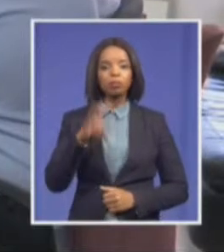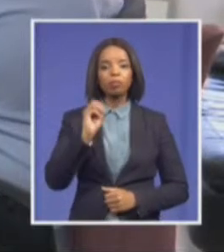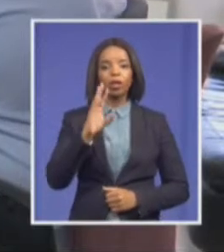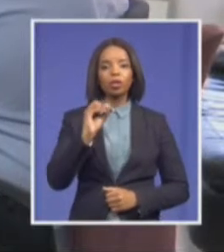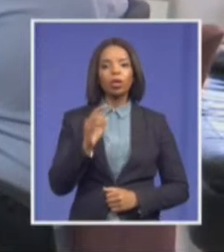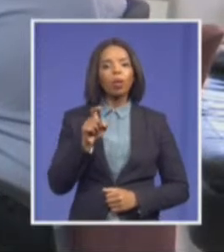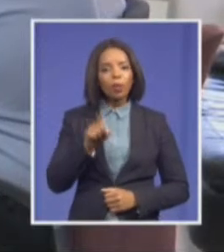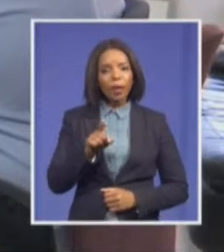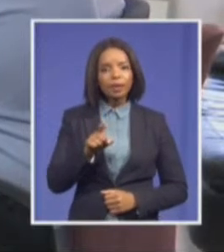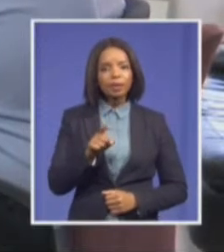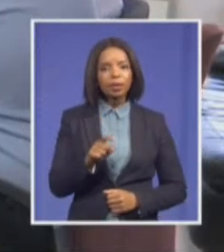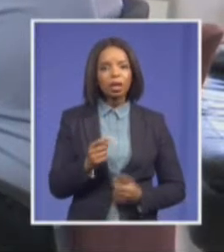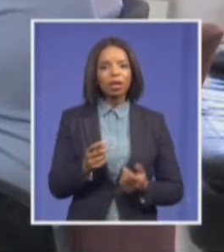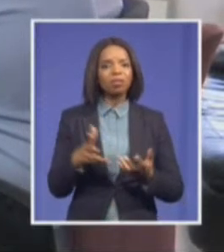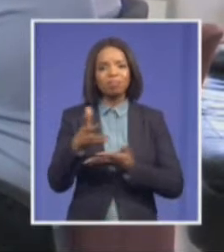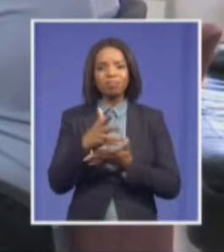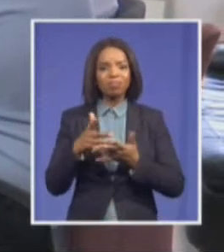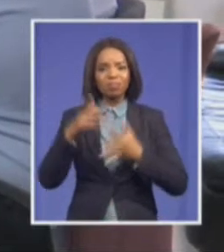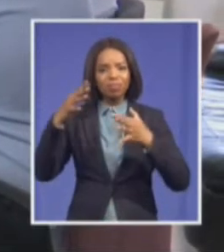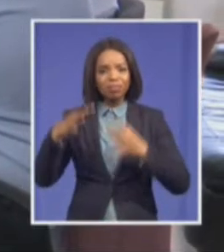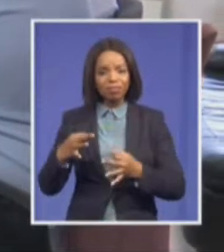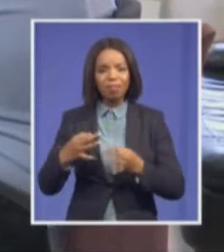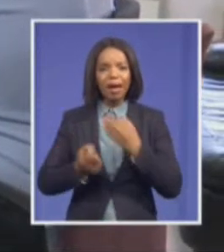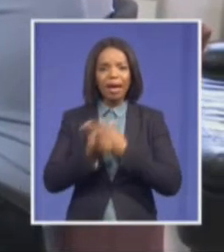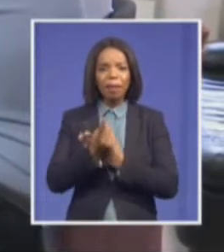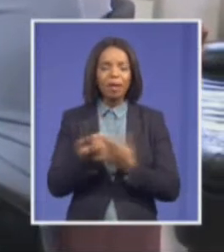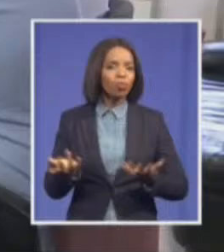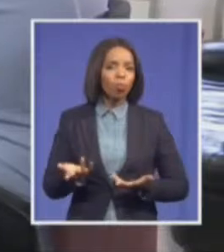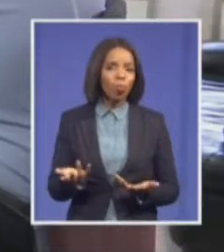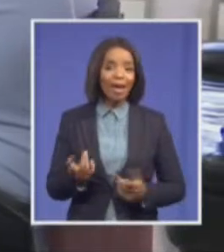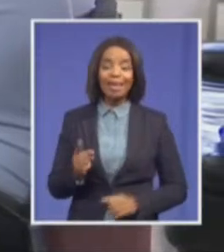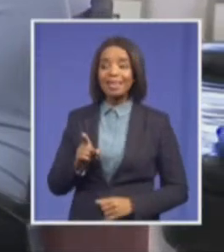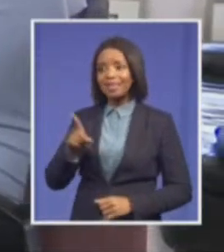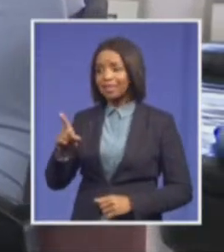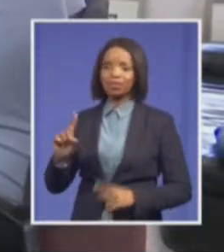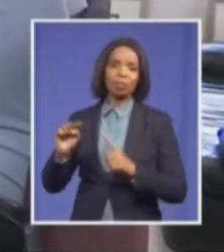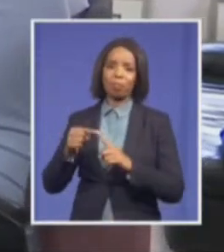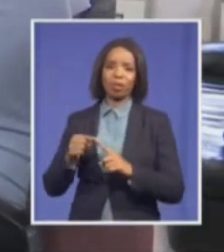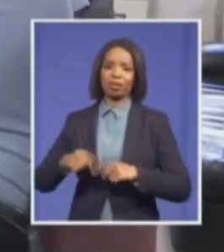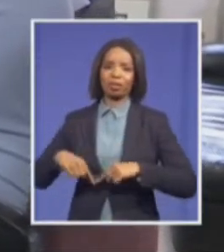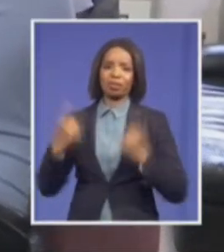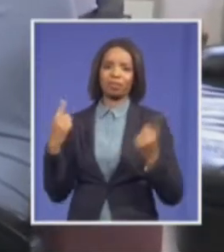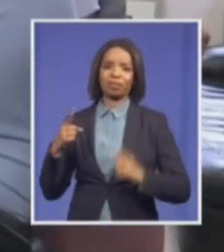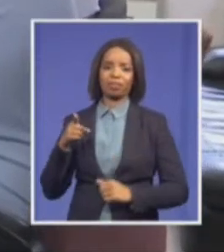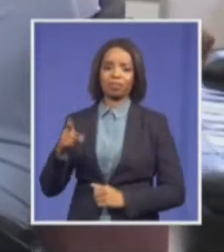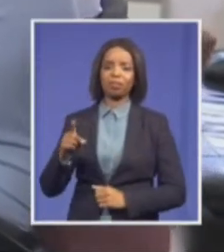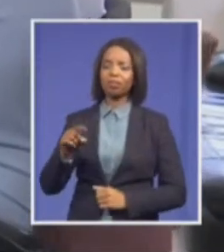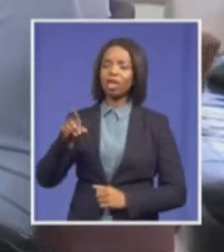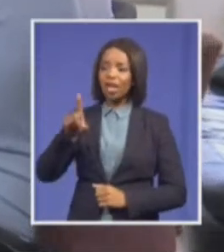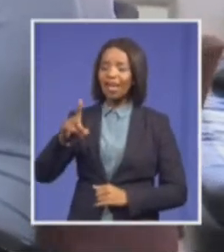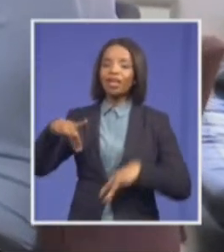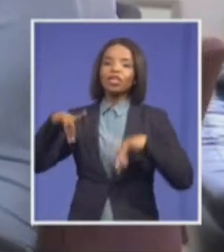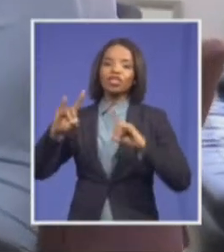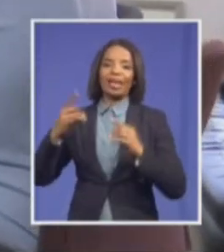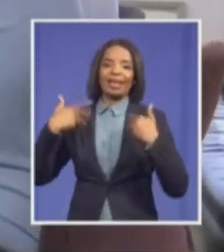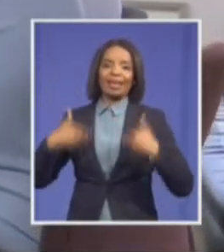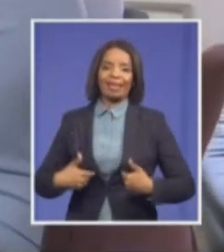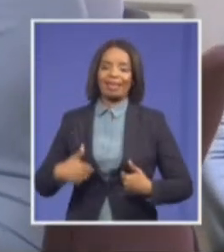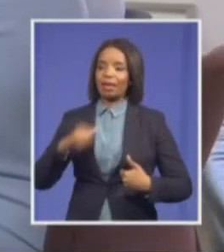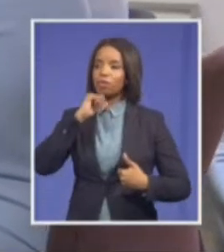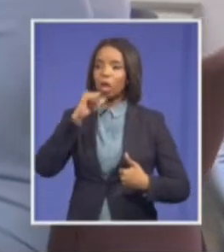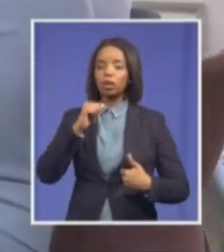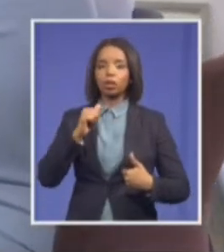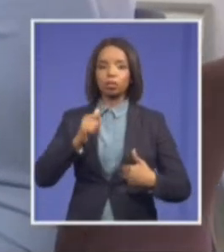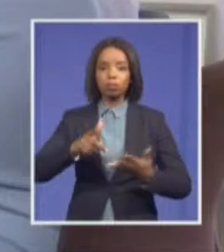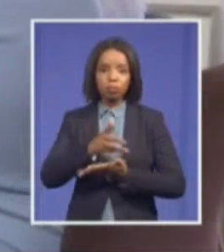besides the point, because I'm not, so Chair, I'm not going to entertain what was seemingly a rumor that the majority of the board. This thing has